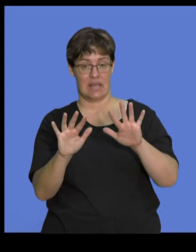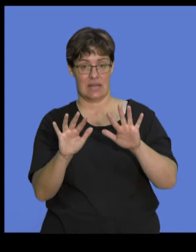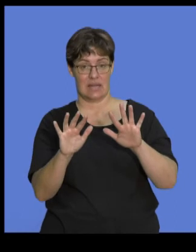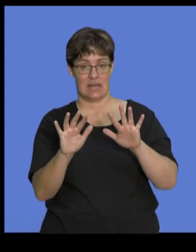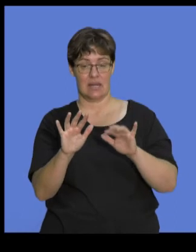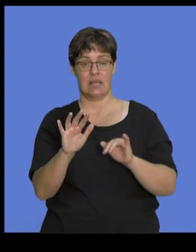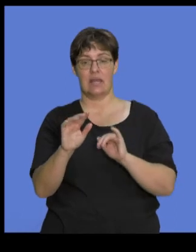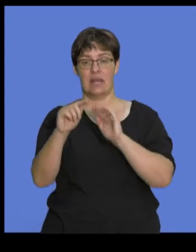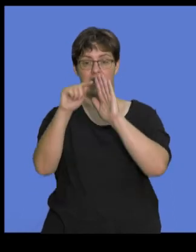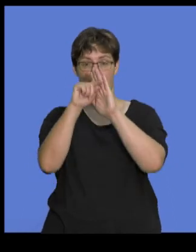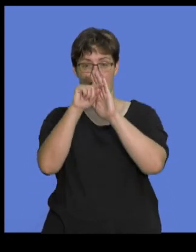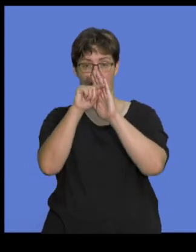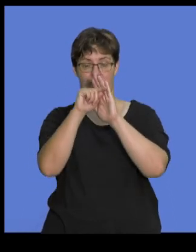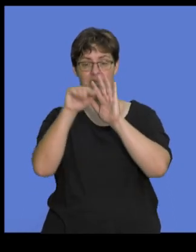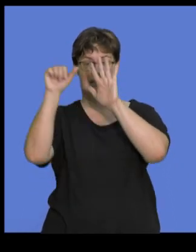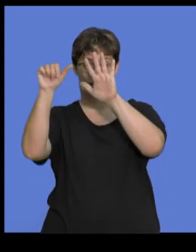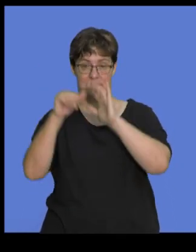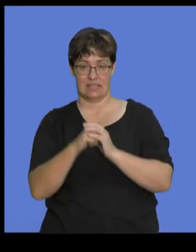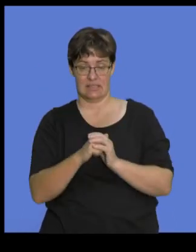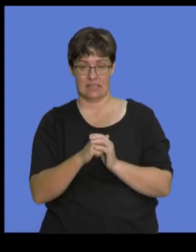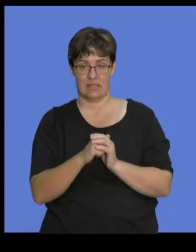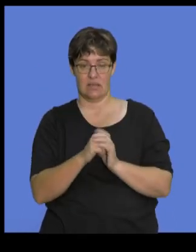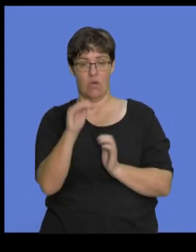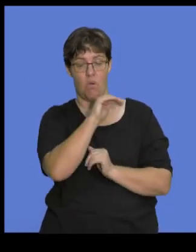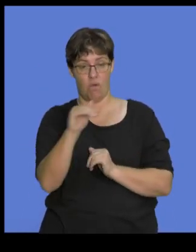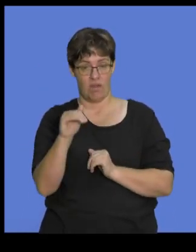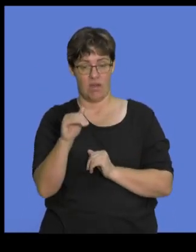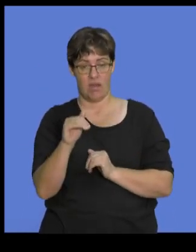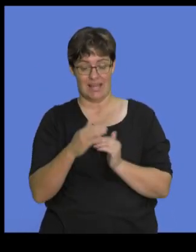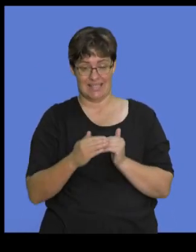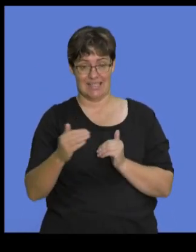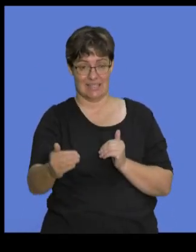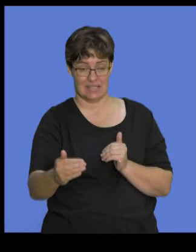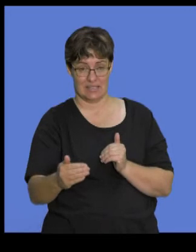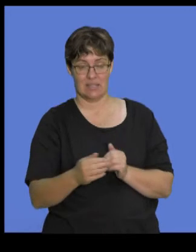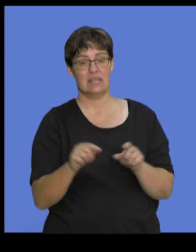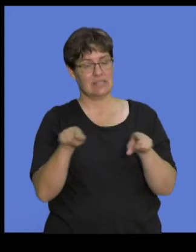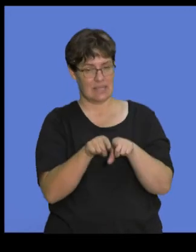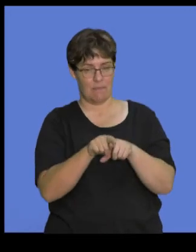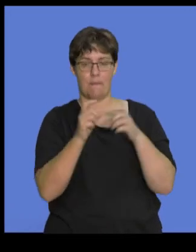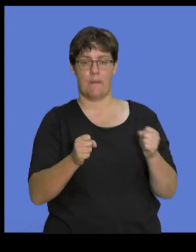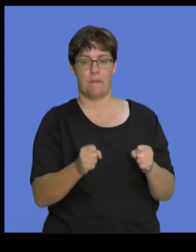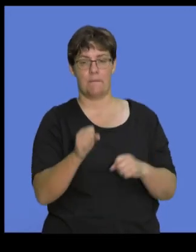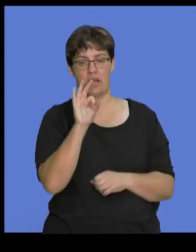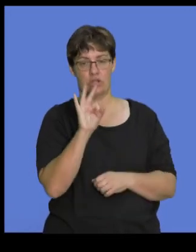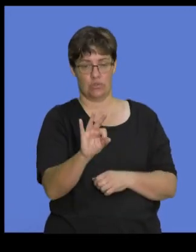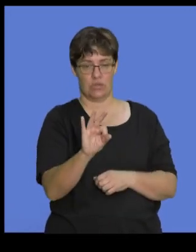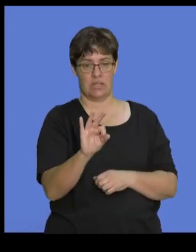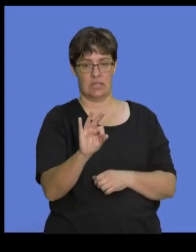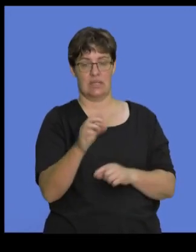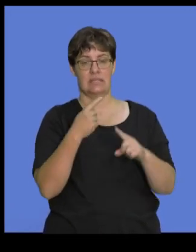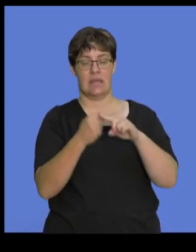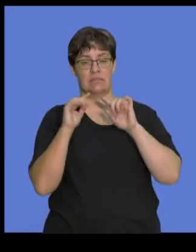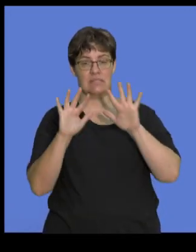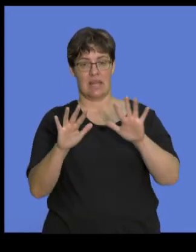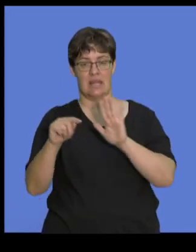10 exponent negative 6 over the square of the distance, which is the same 3